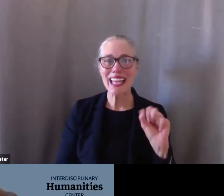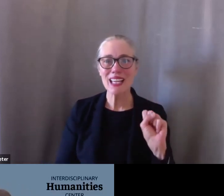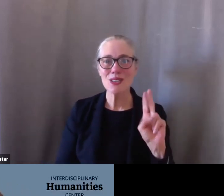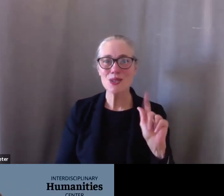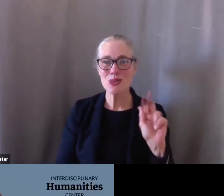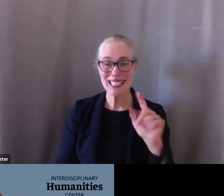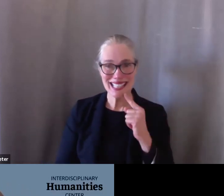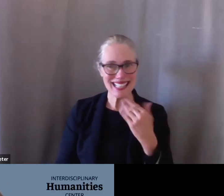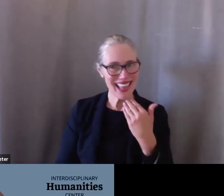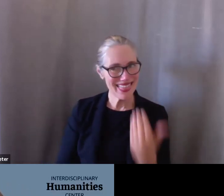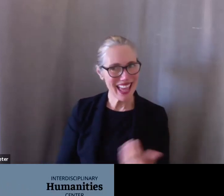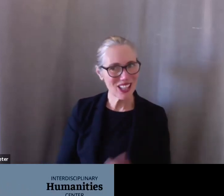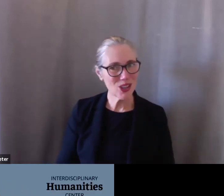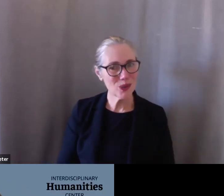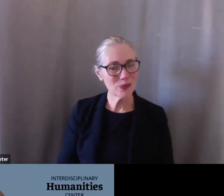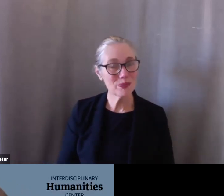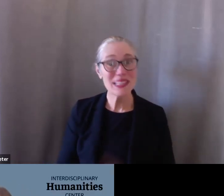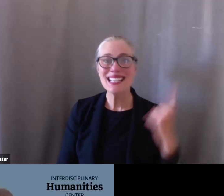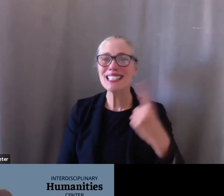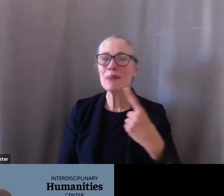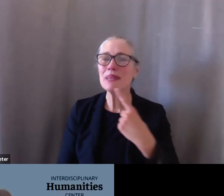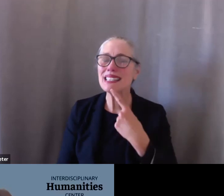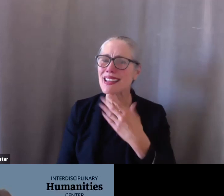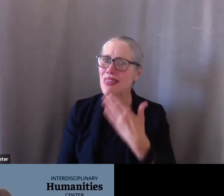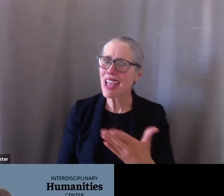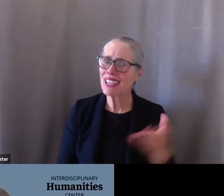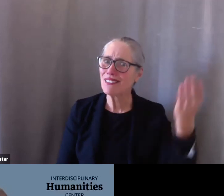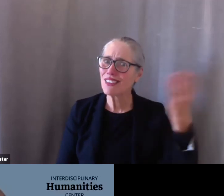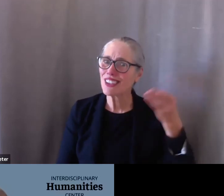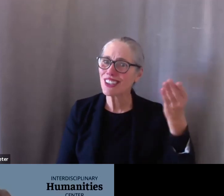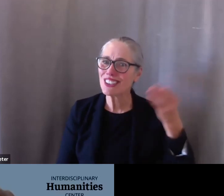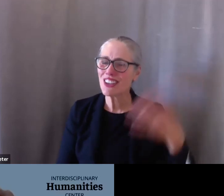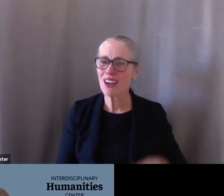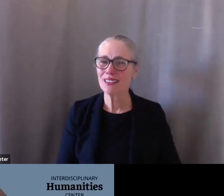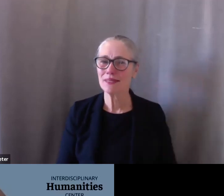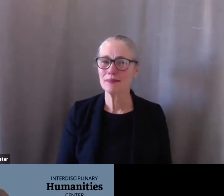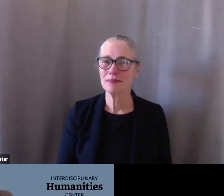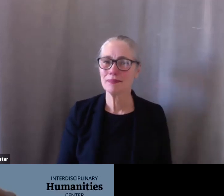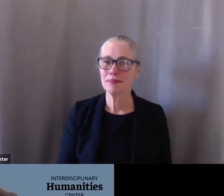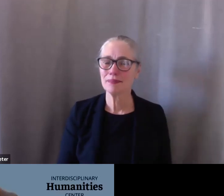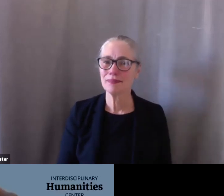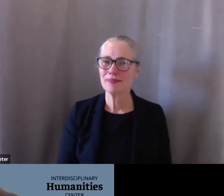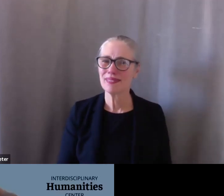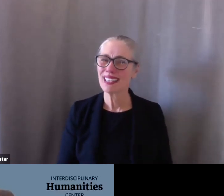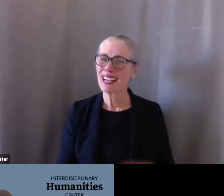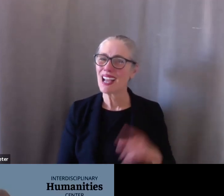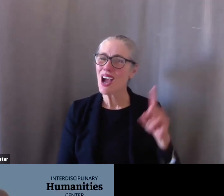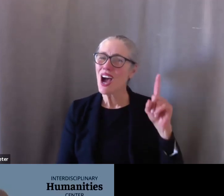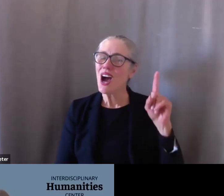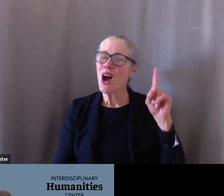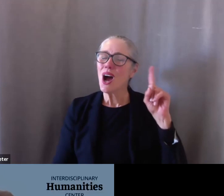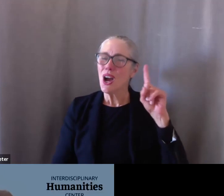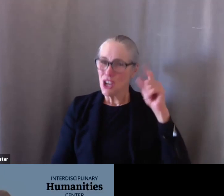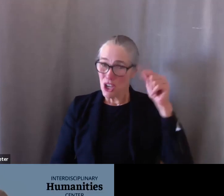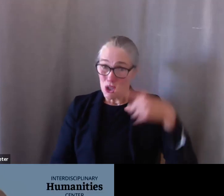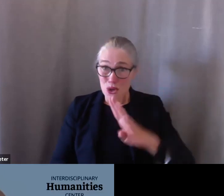economic in nature. That as creativity took off in the North, people saw the value